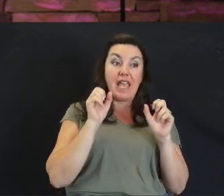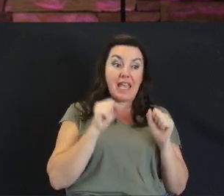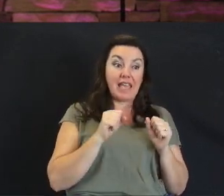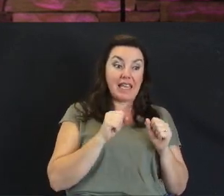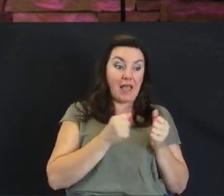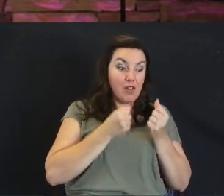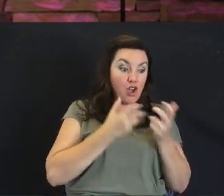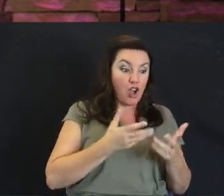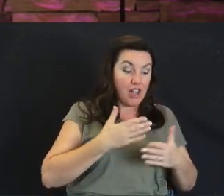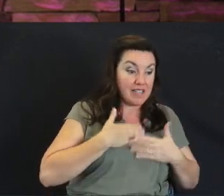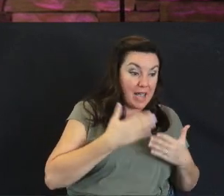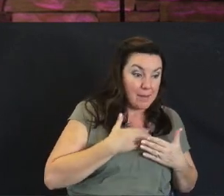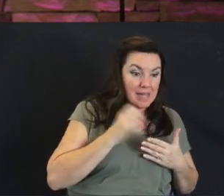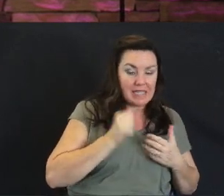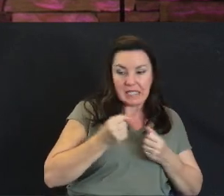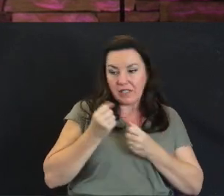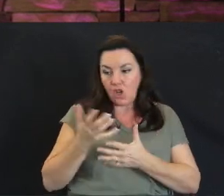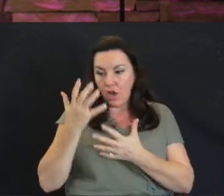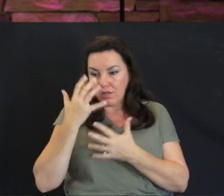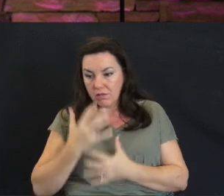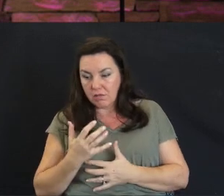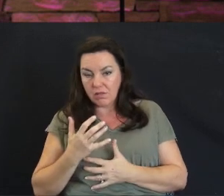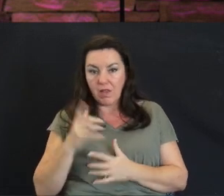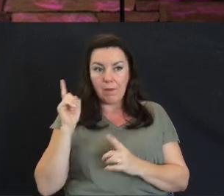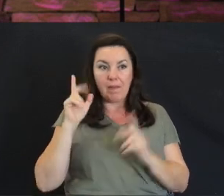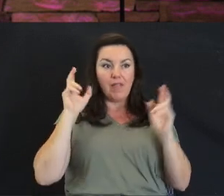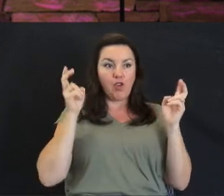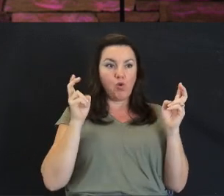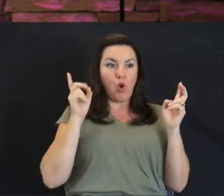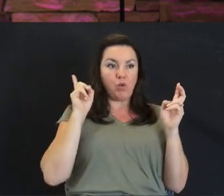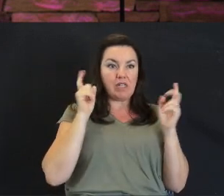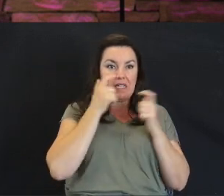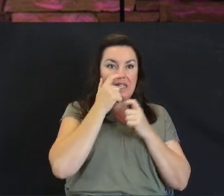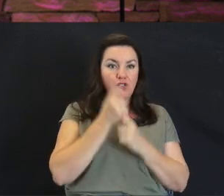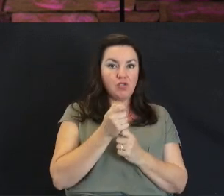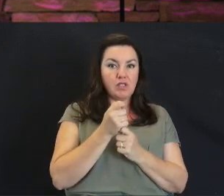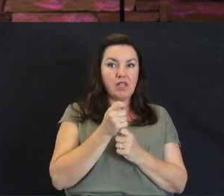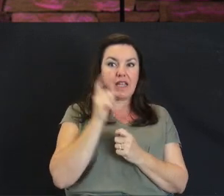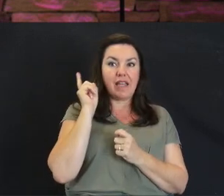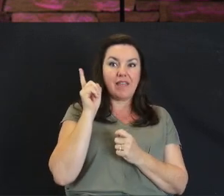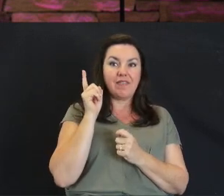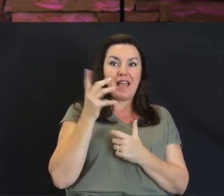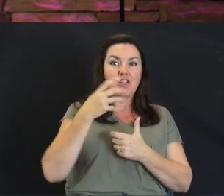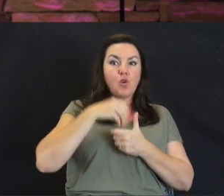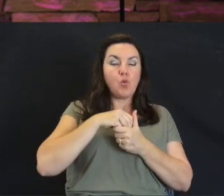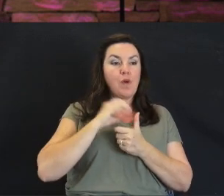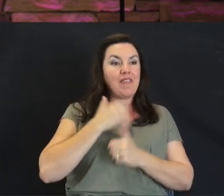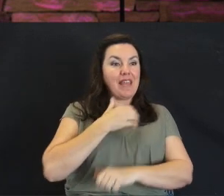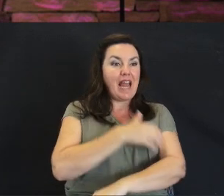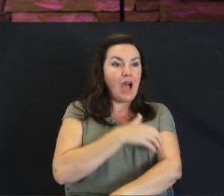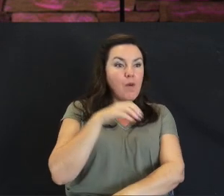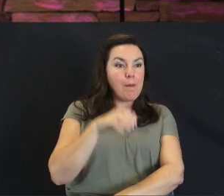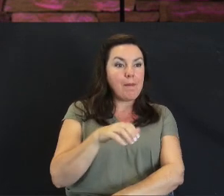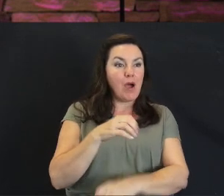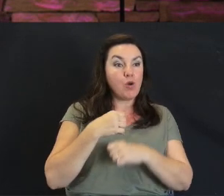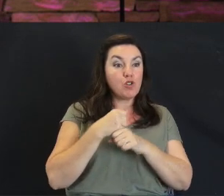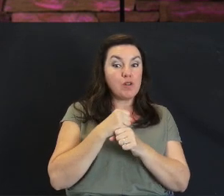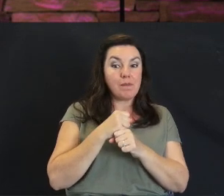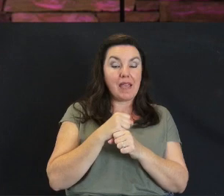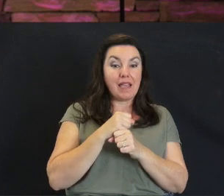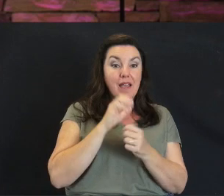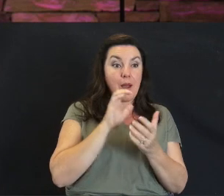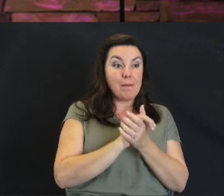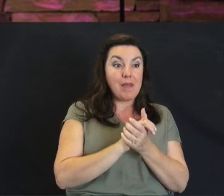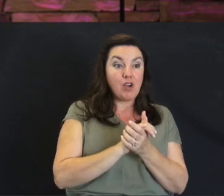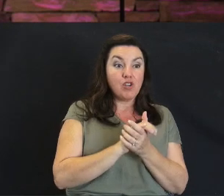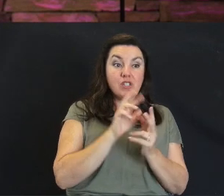happiness and misery But you want to know What's interesting about this quote Here's what's interesting About that quote It is within our power To make our marriages Either a source